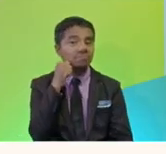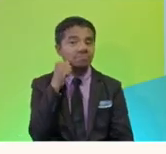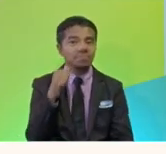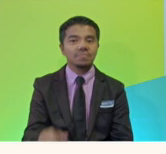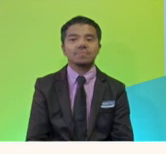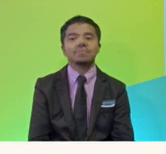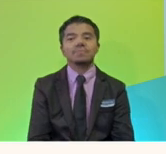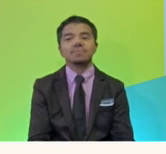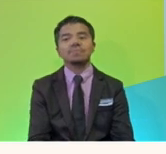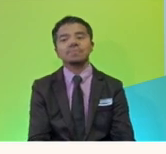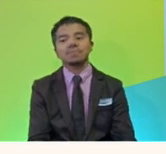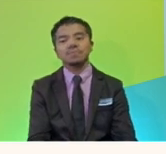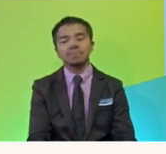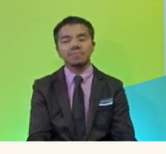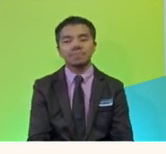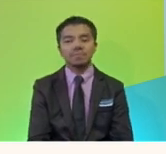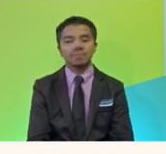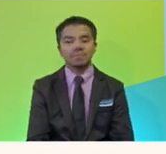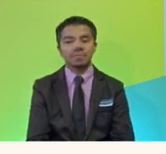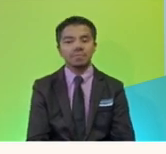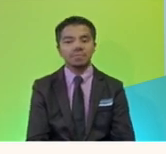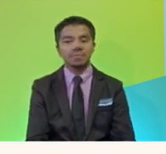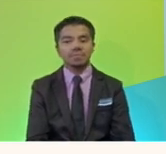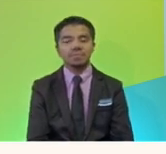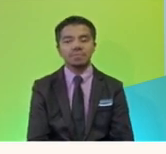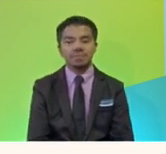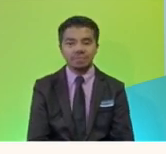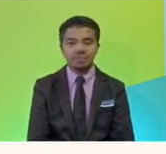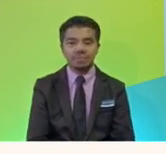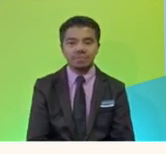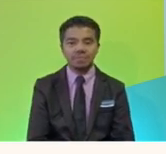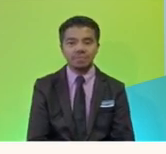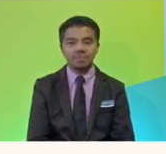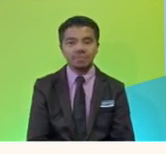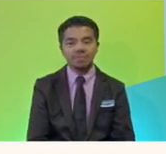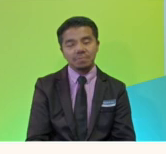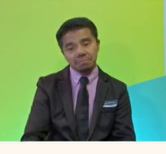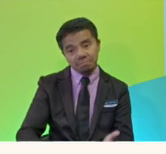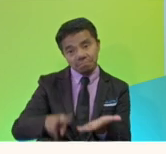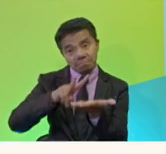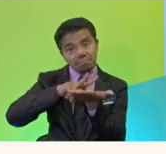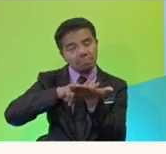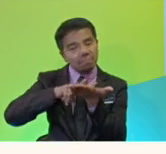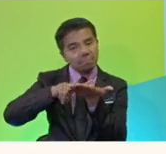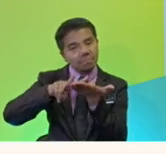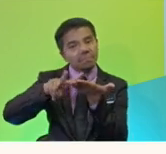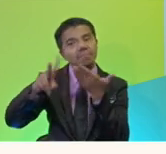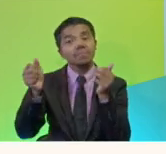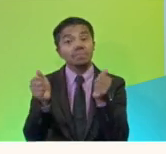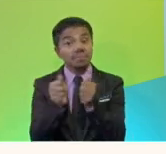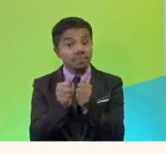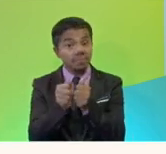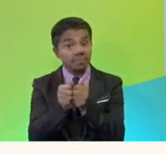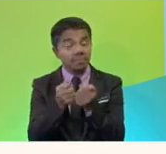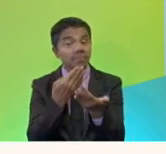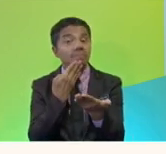tell us about the setting or where they are. Right. In reading, you have to be very careful. Okay. If the setting is not being